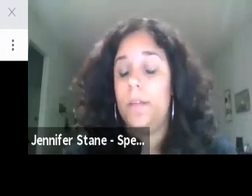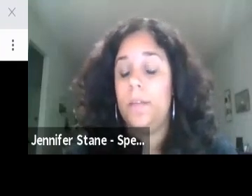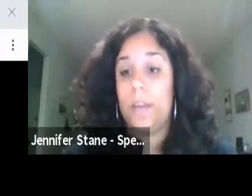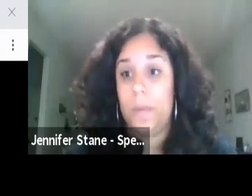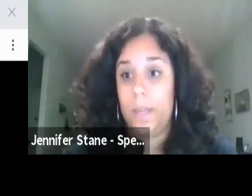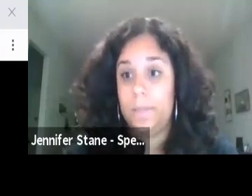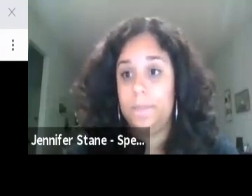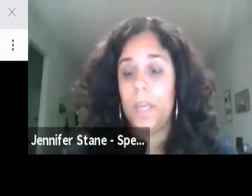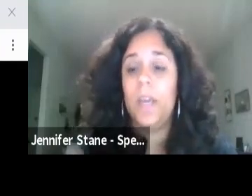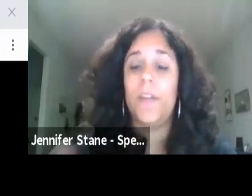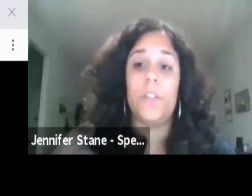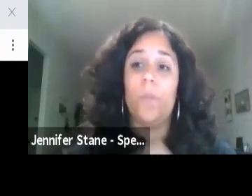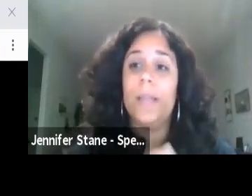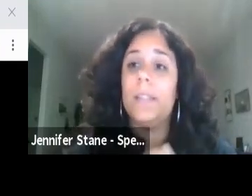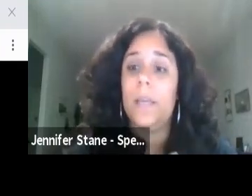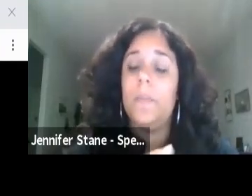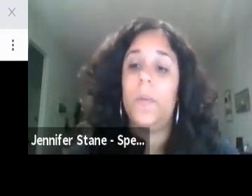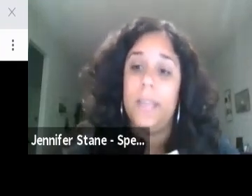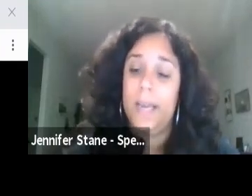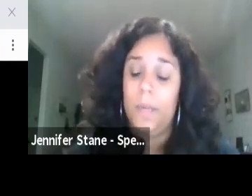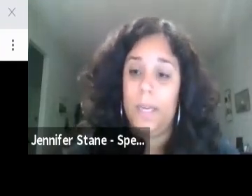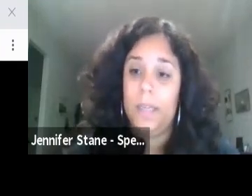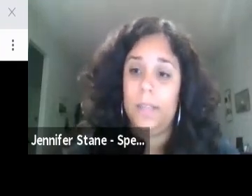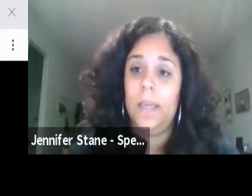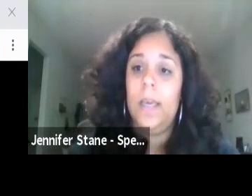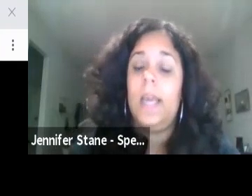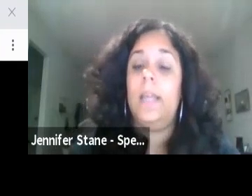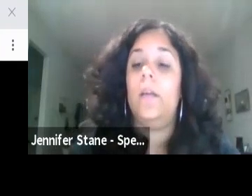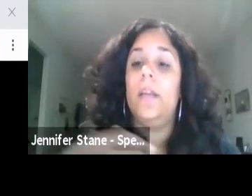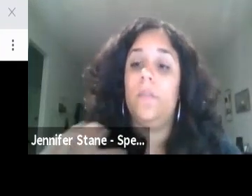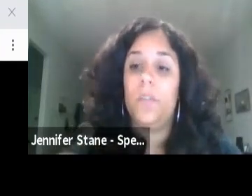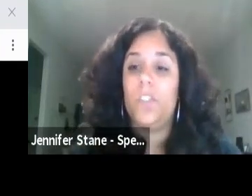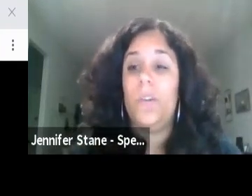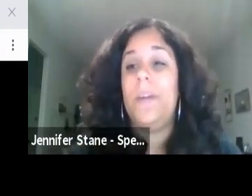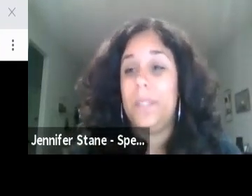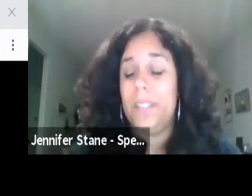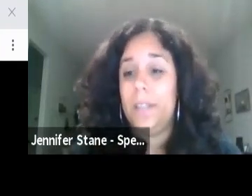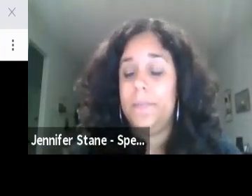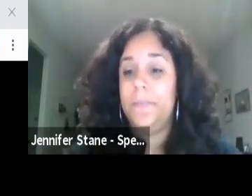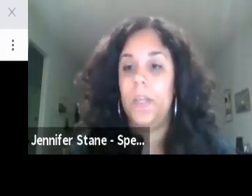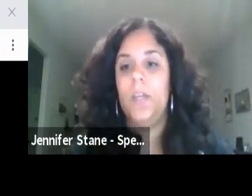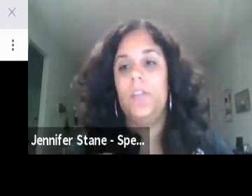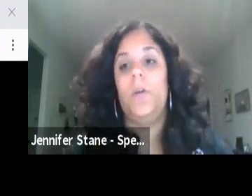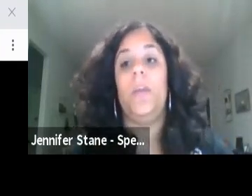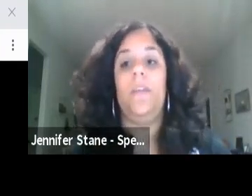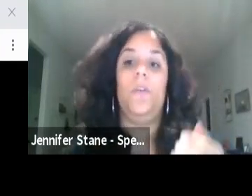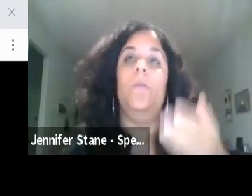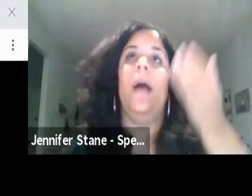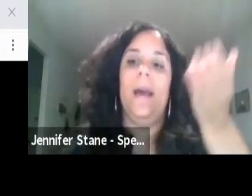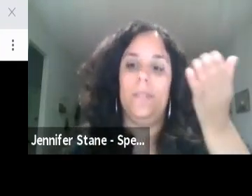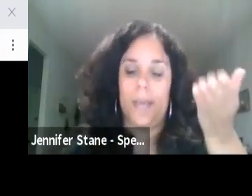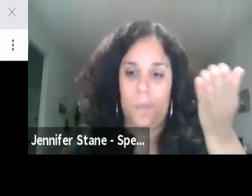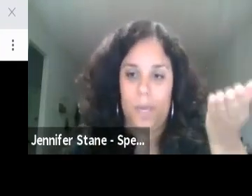with diabetes. There's a direct link between diabetes and individuals who have gum disease. So if